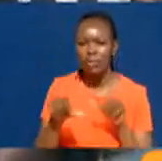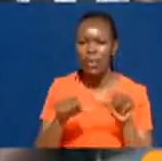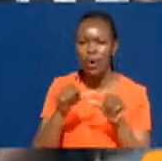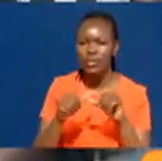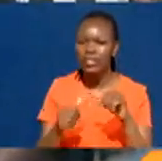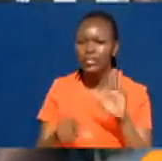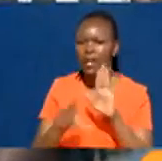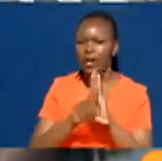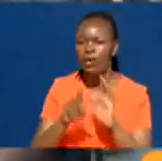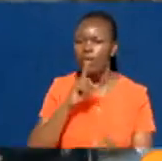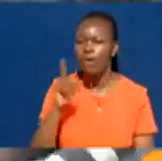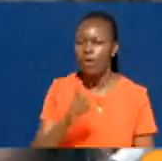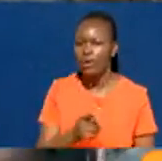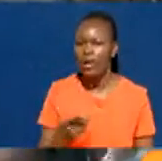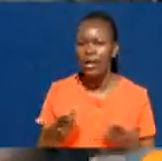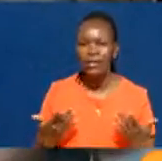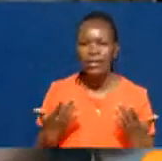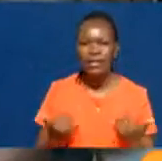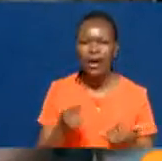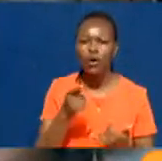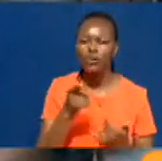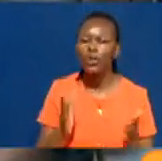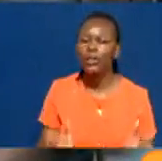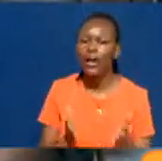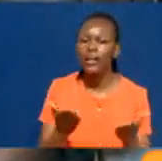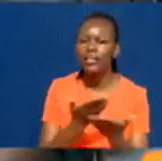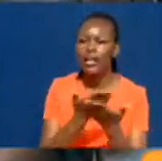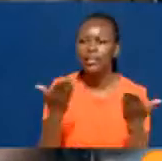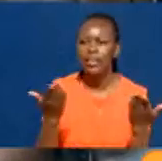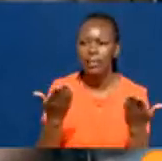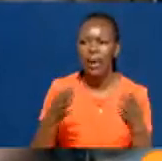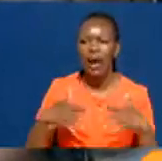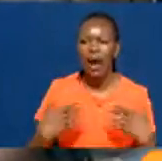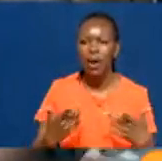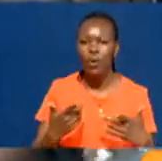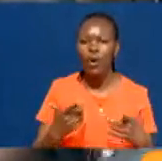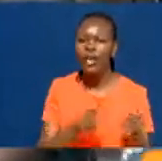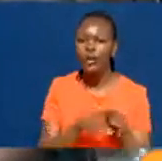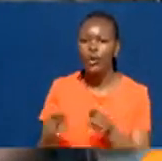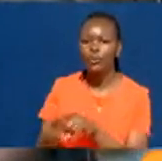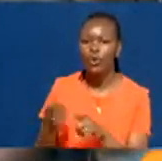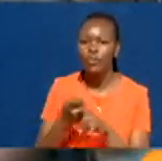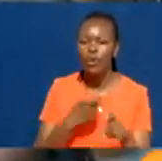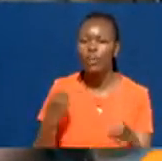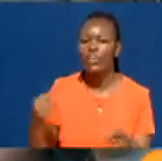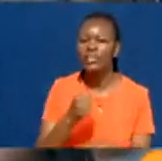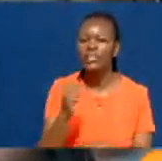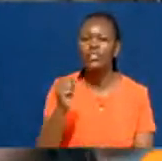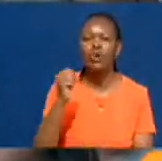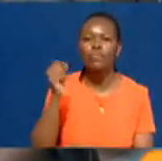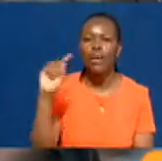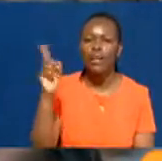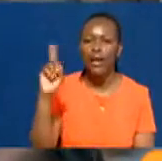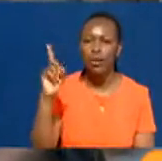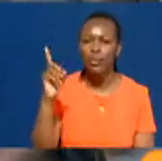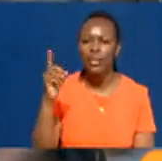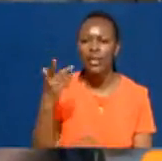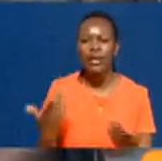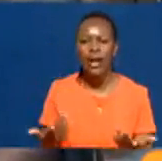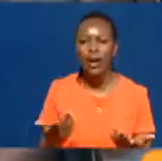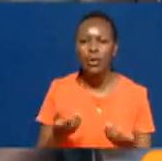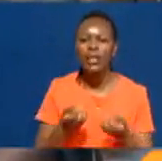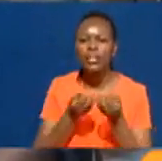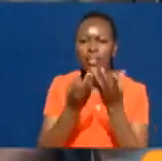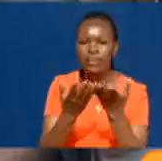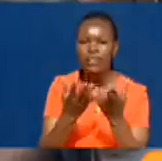your encouragement to them? They are burning. Mm-hmm. I've been from the streets of Nairobi, and some of them are burning. Kindly tell them a word of